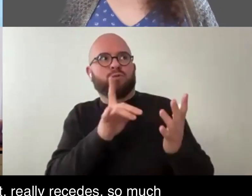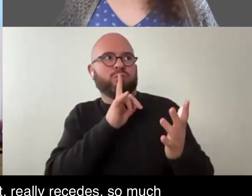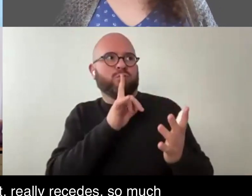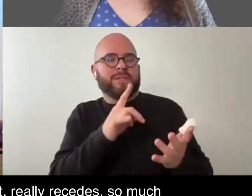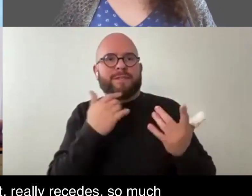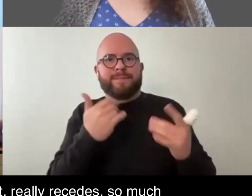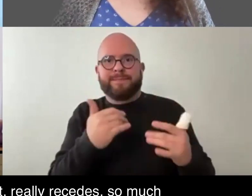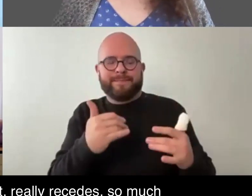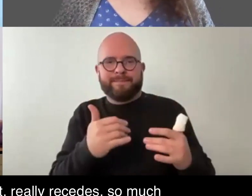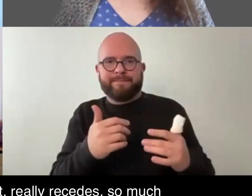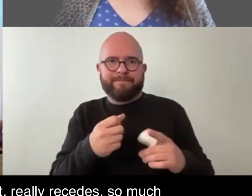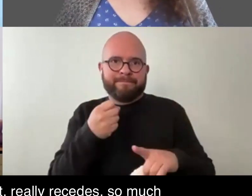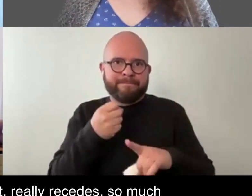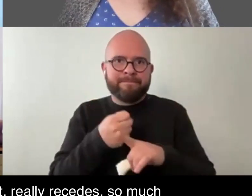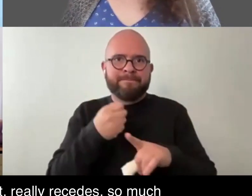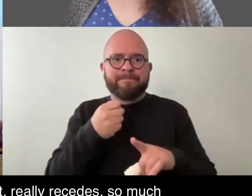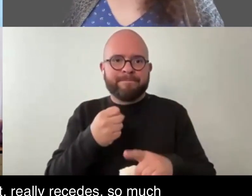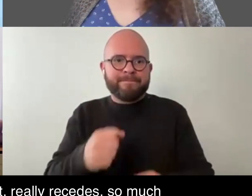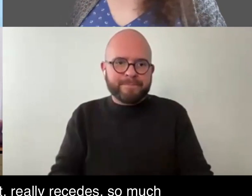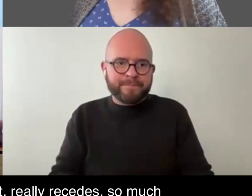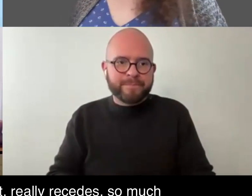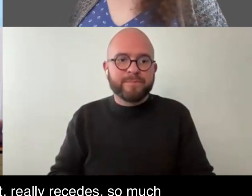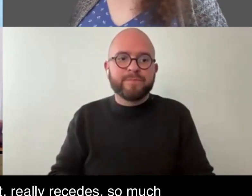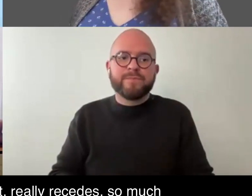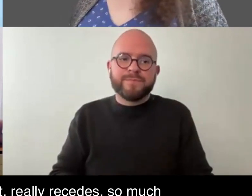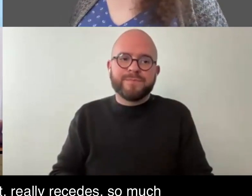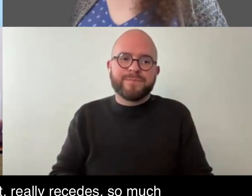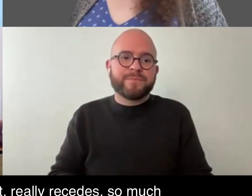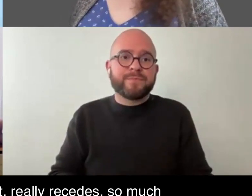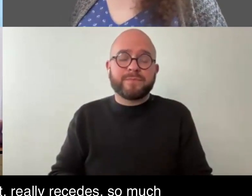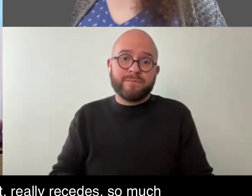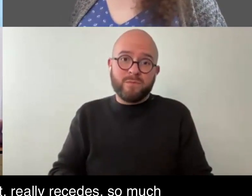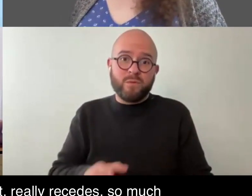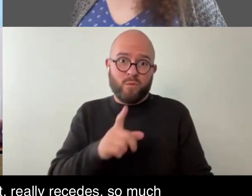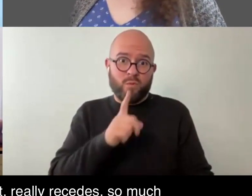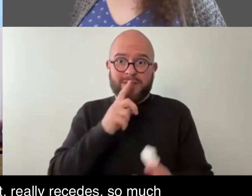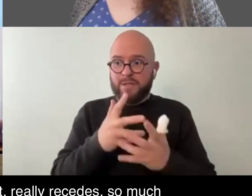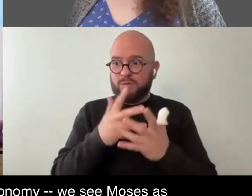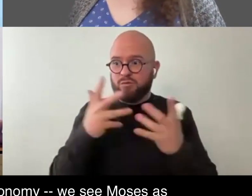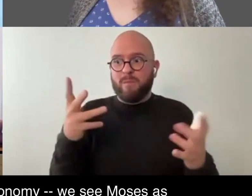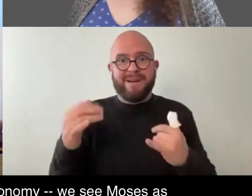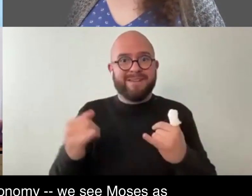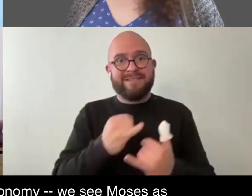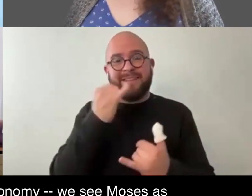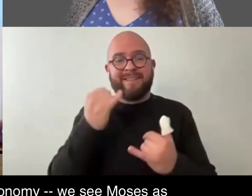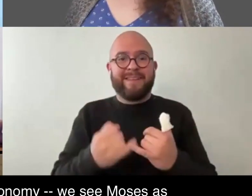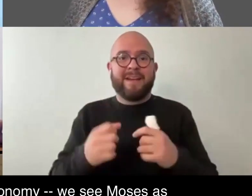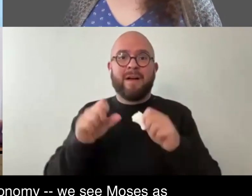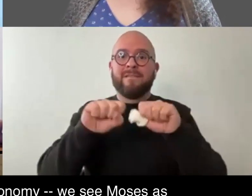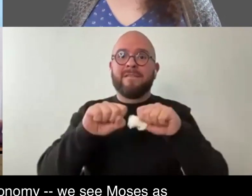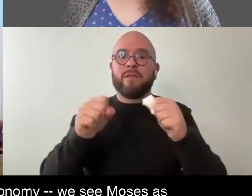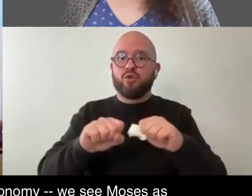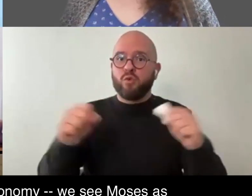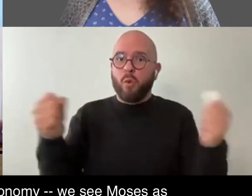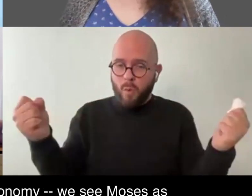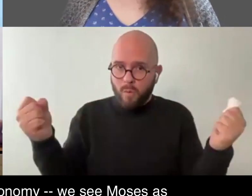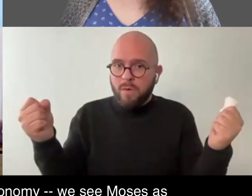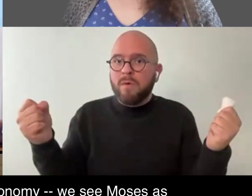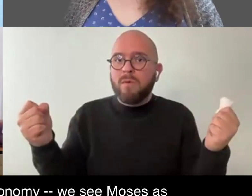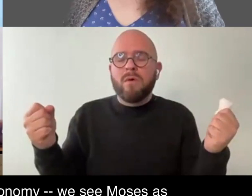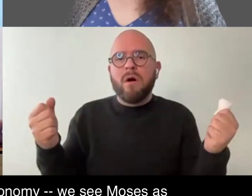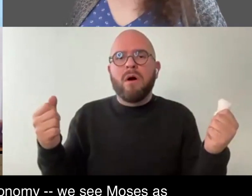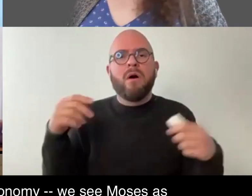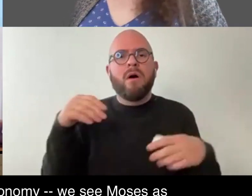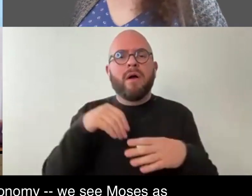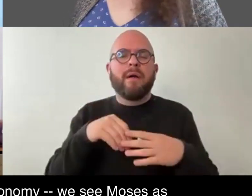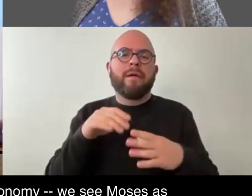So much so, actually, that by the end of the Torah, right, we see in the book of Deuteronomy, we see